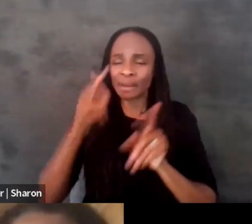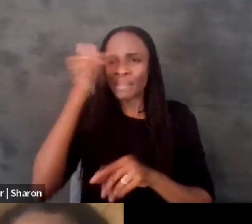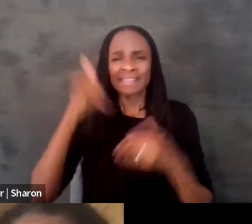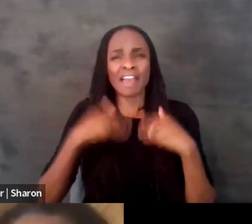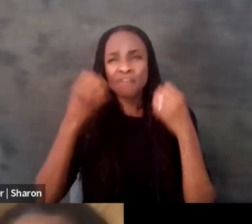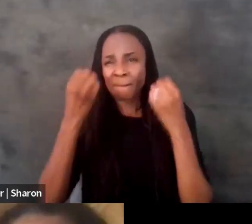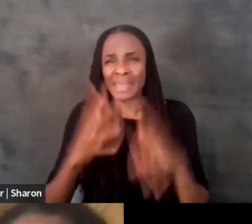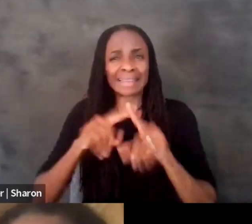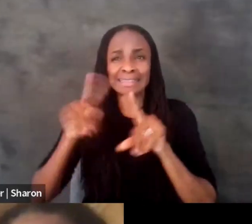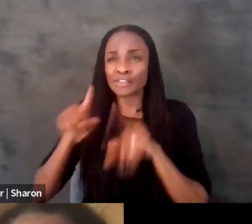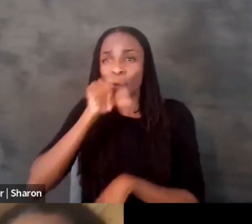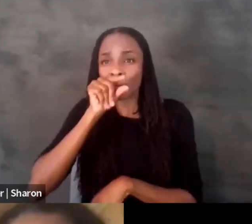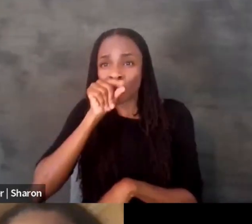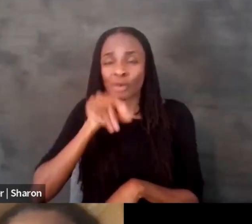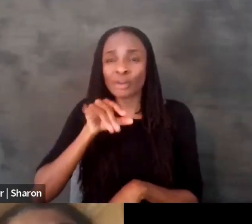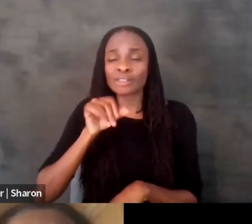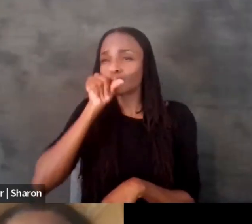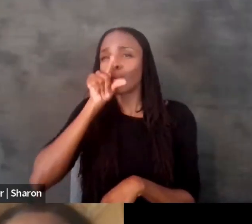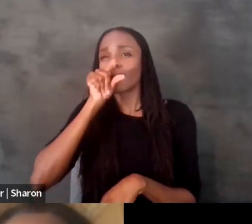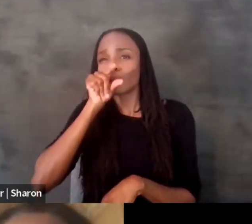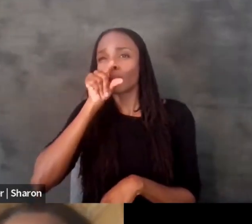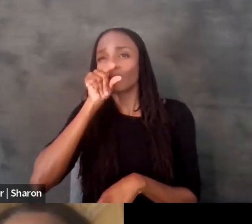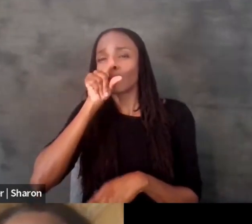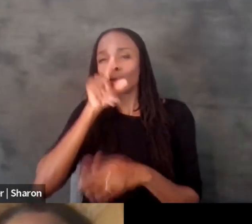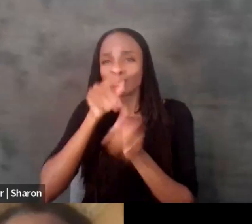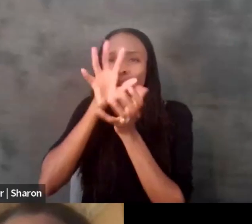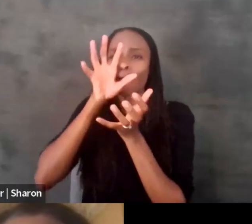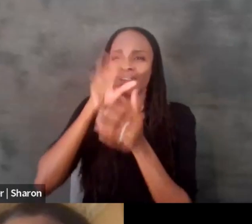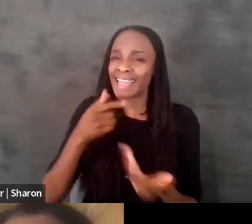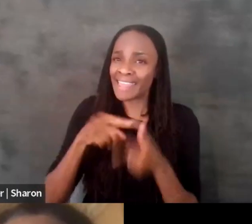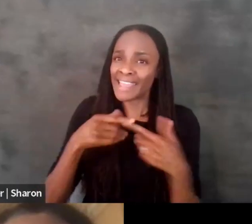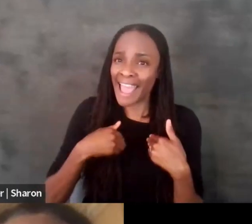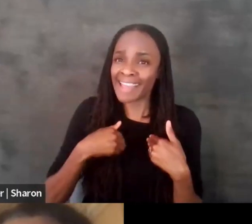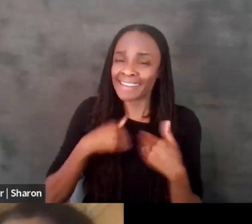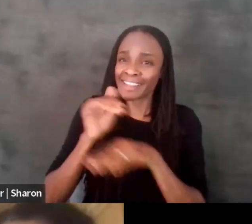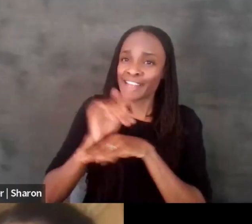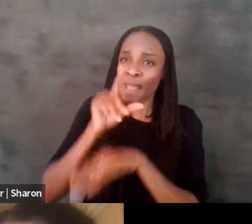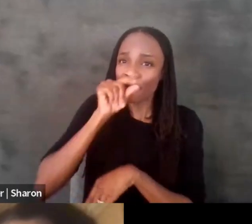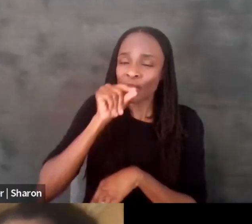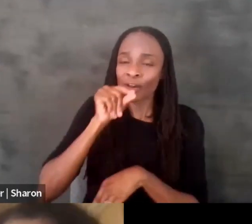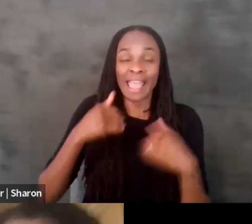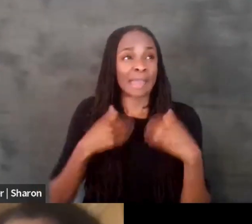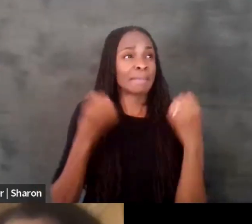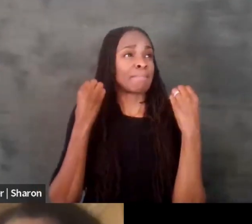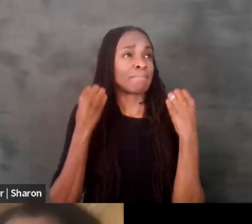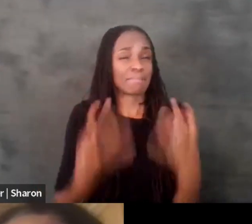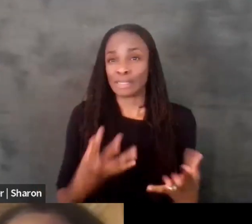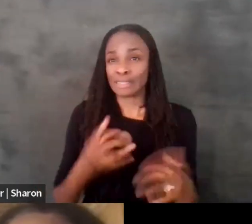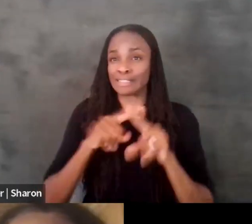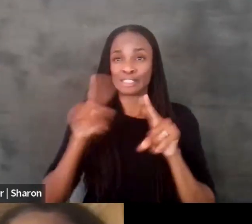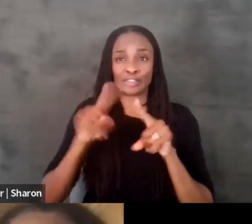bunch of birds which are, squeaking, and then there are night birds. So there was that whole bed of sound that we